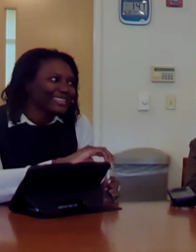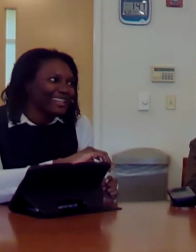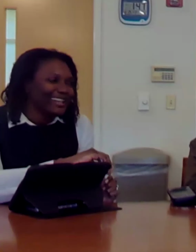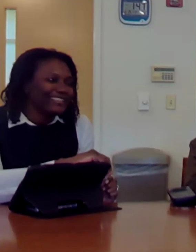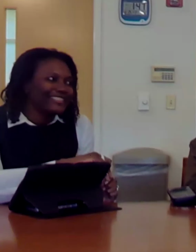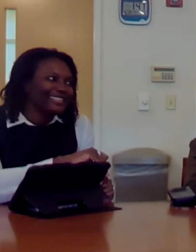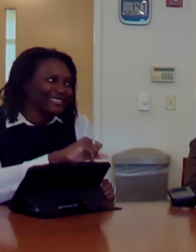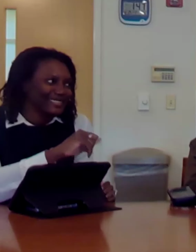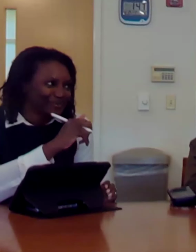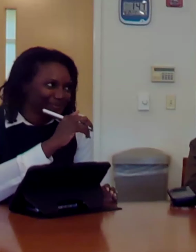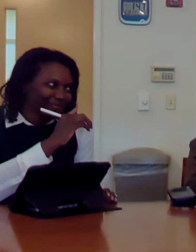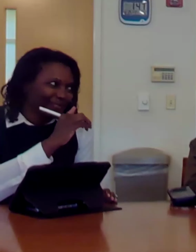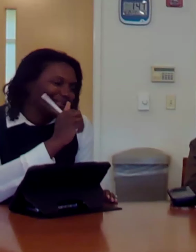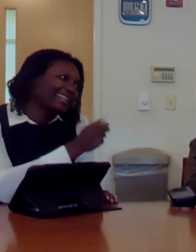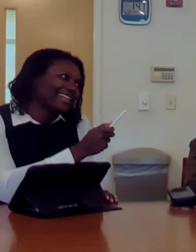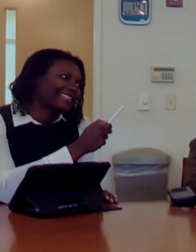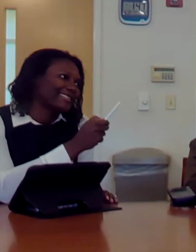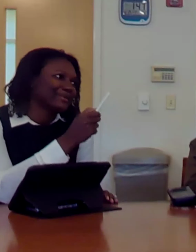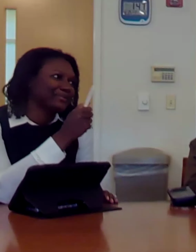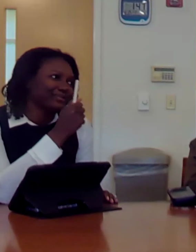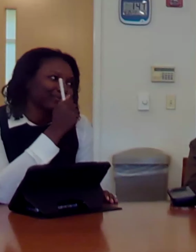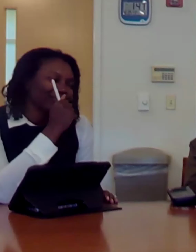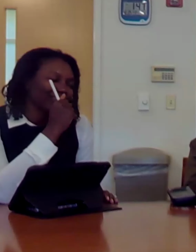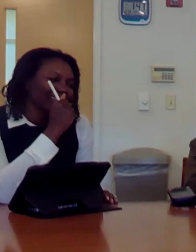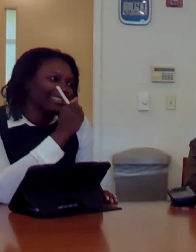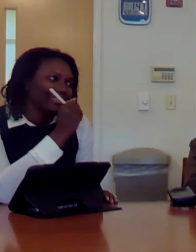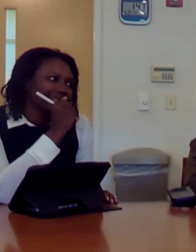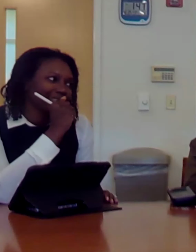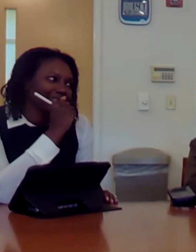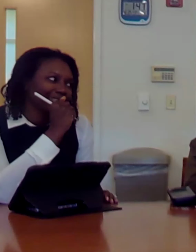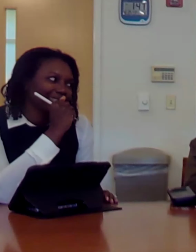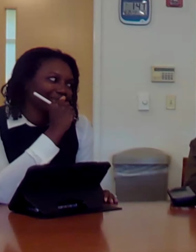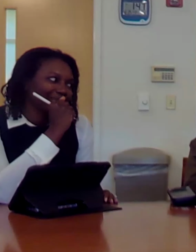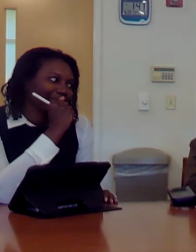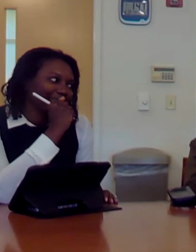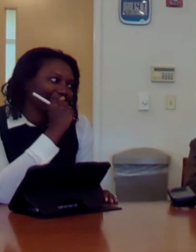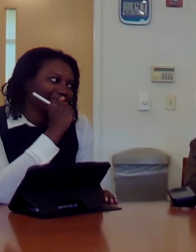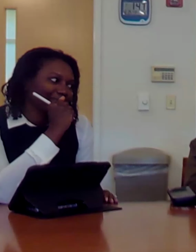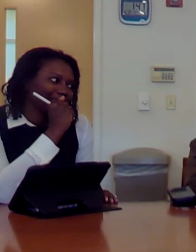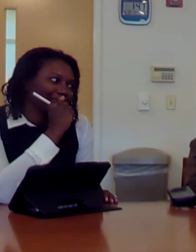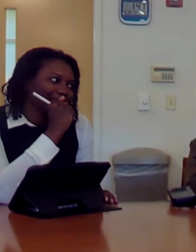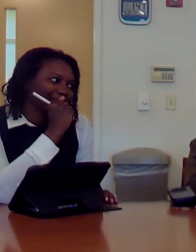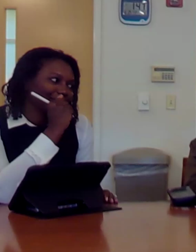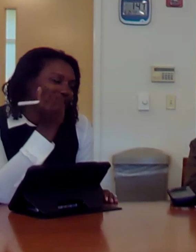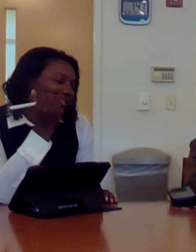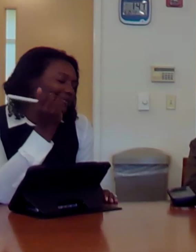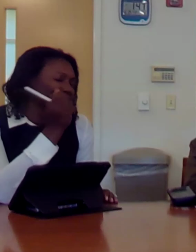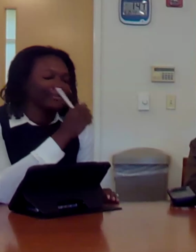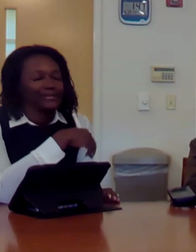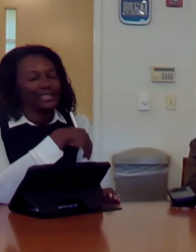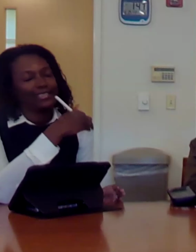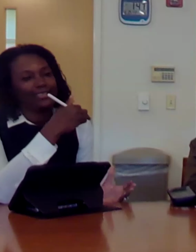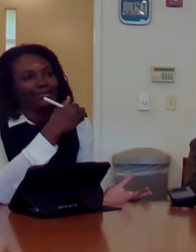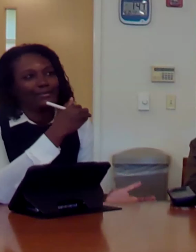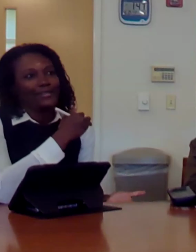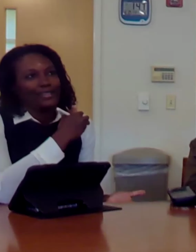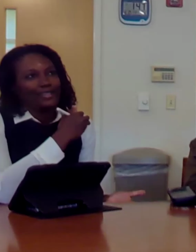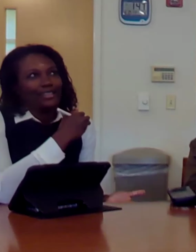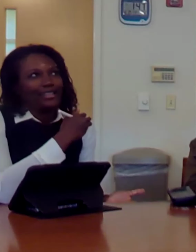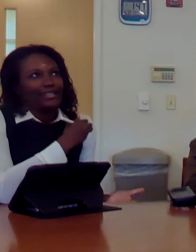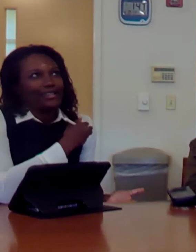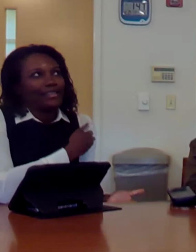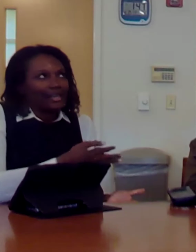do. So yeah, so, and it's also a reason why like,